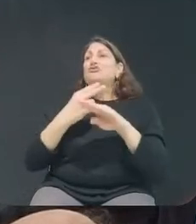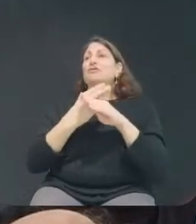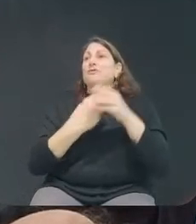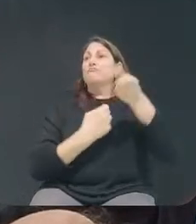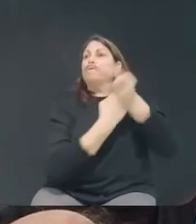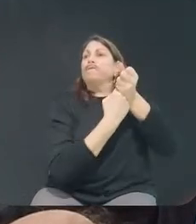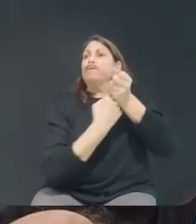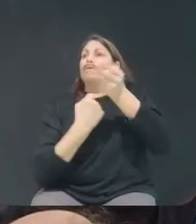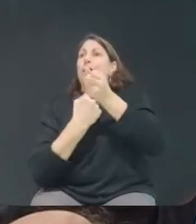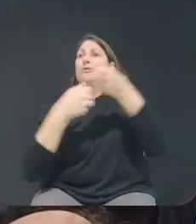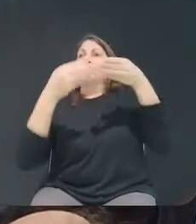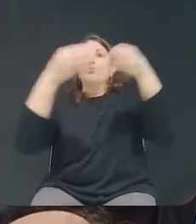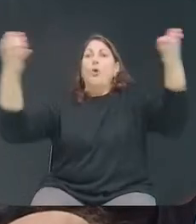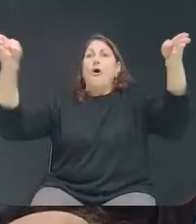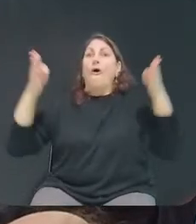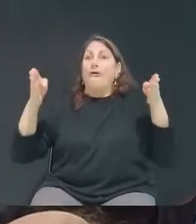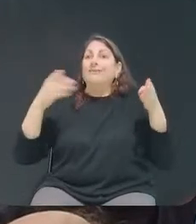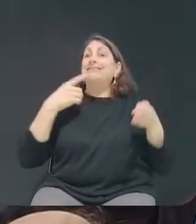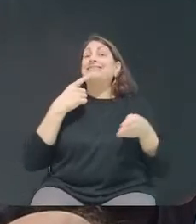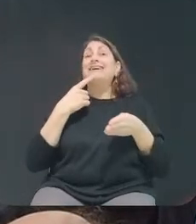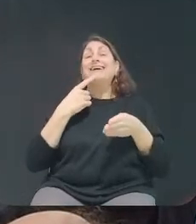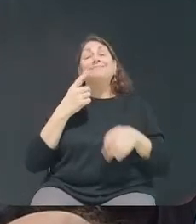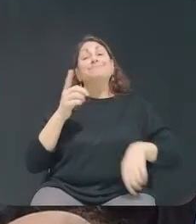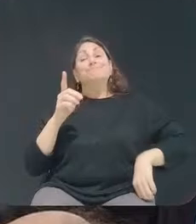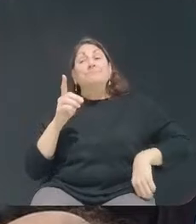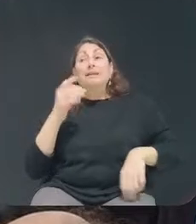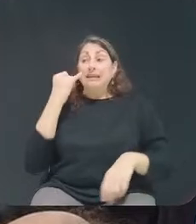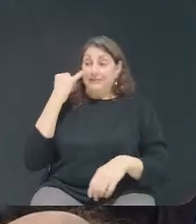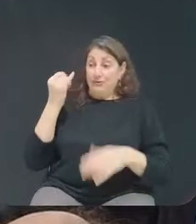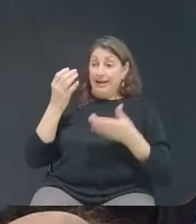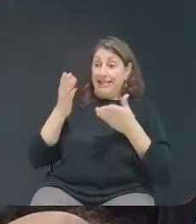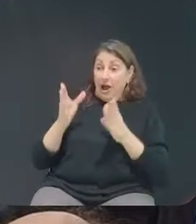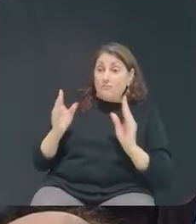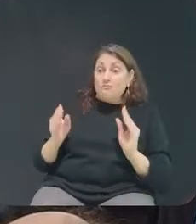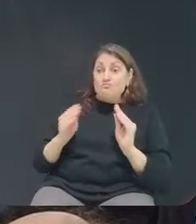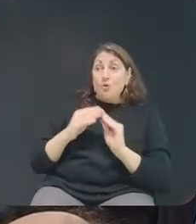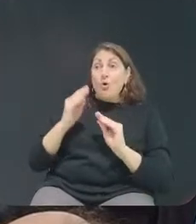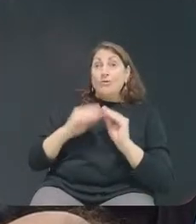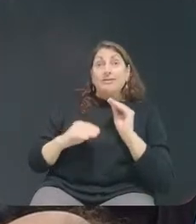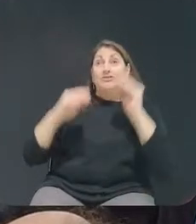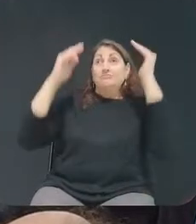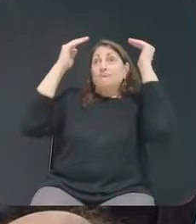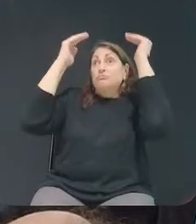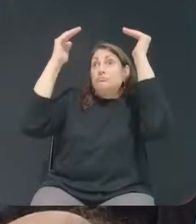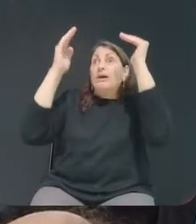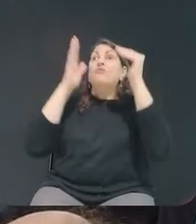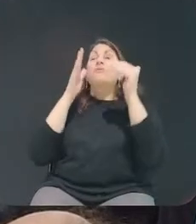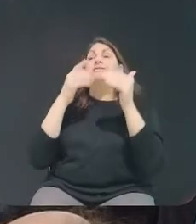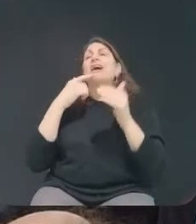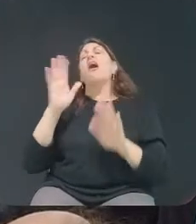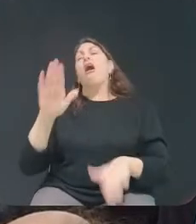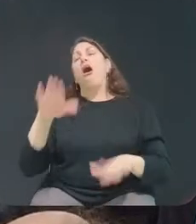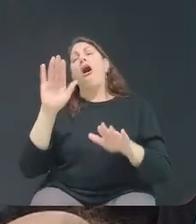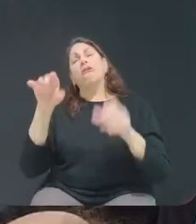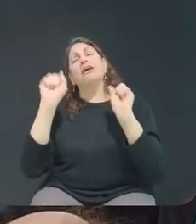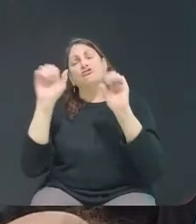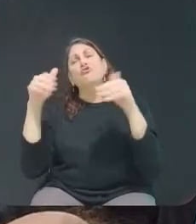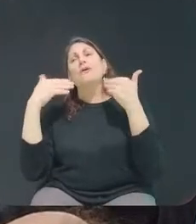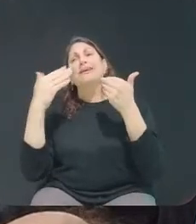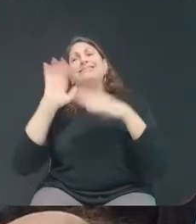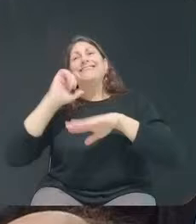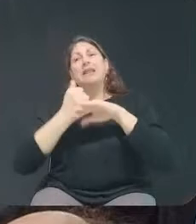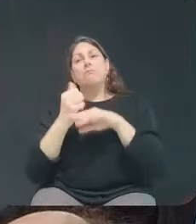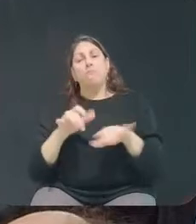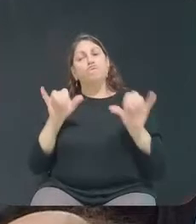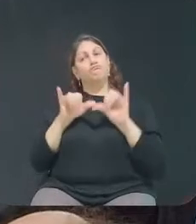city explained their decision by saying that, quote, "To allow this much would, in effect, be to sanction the construction of a permanent building